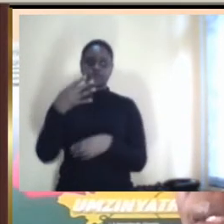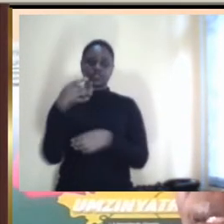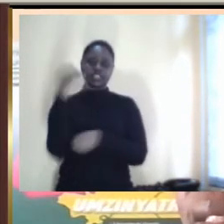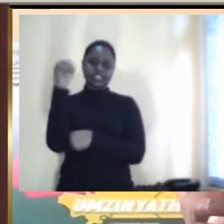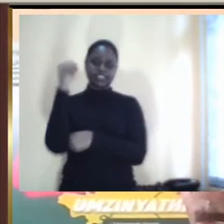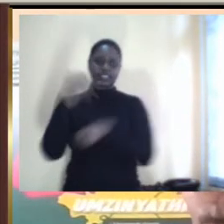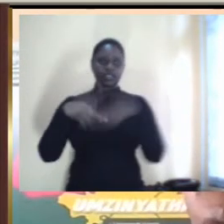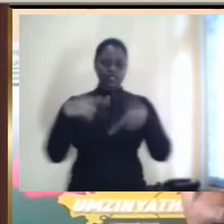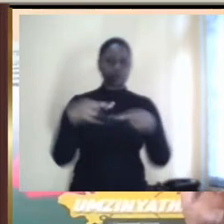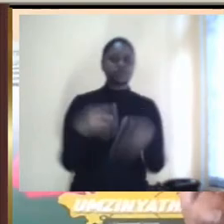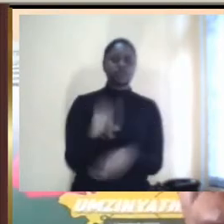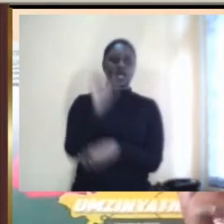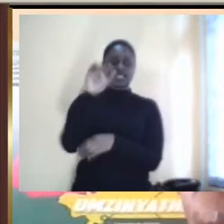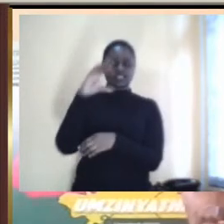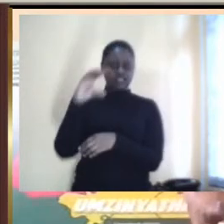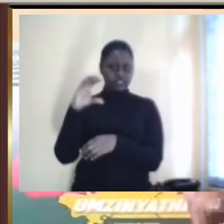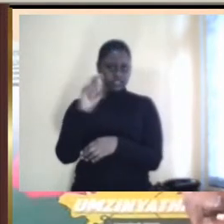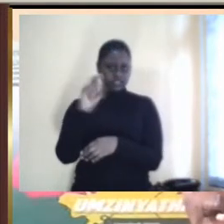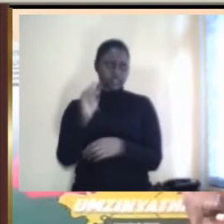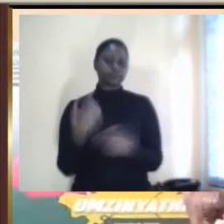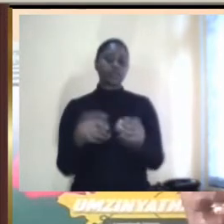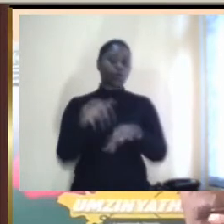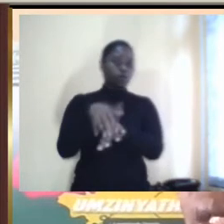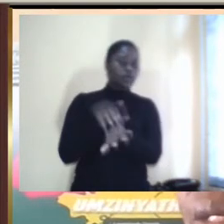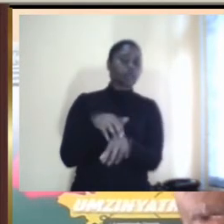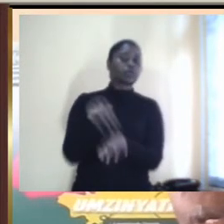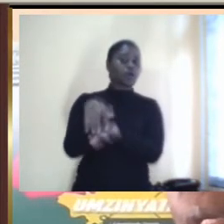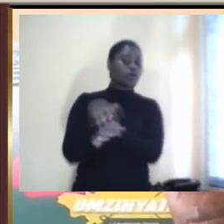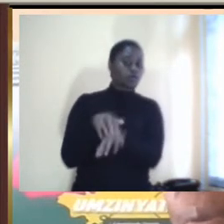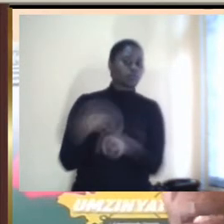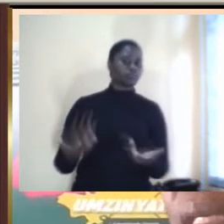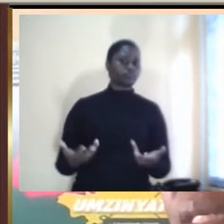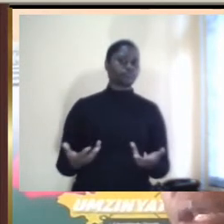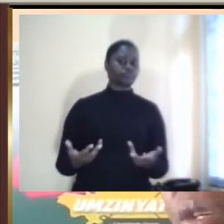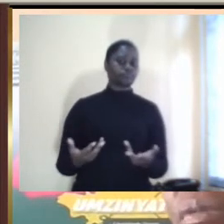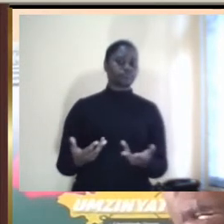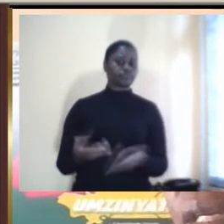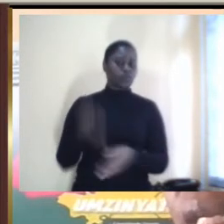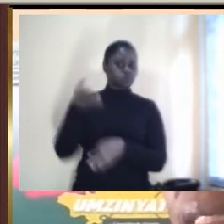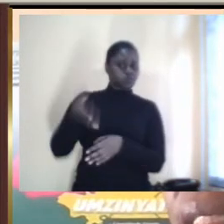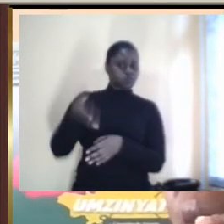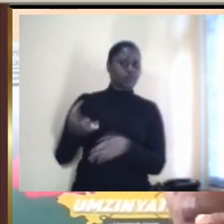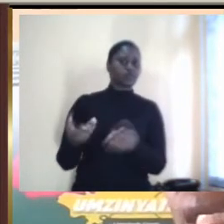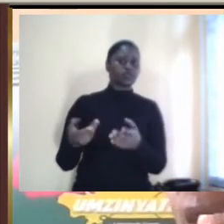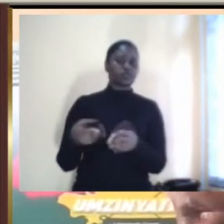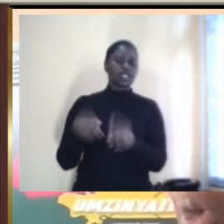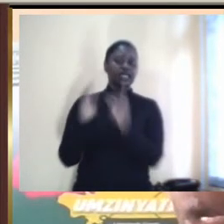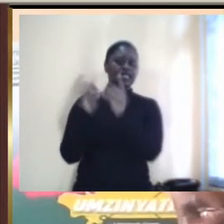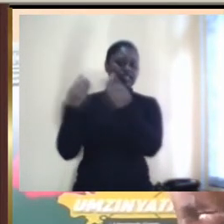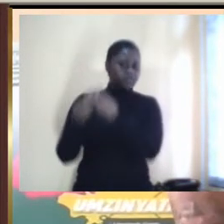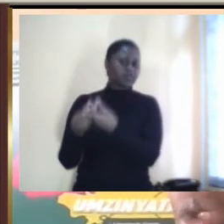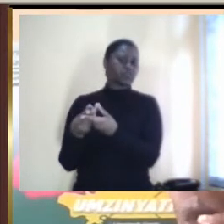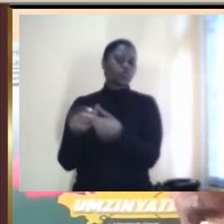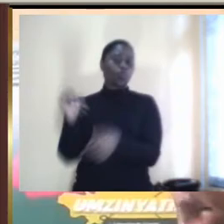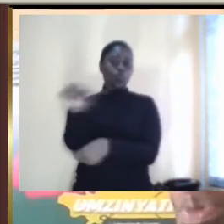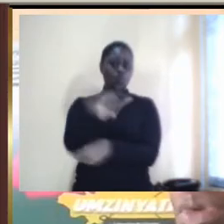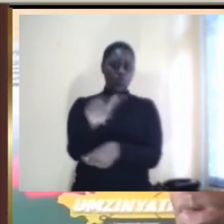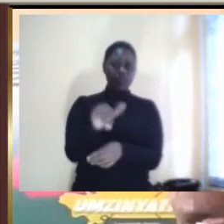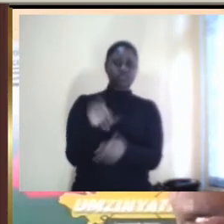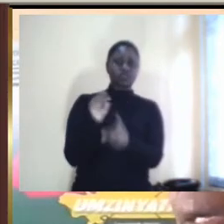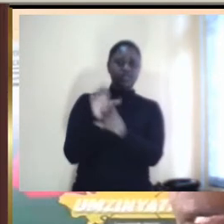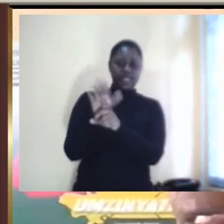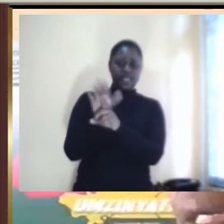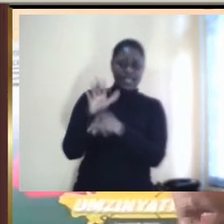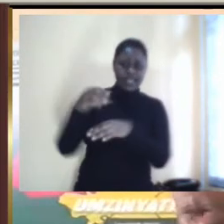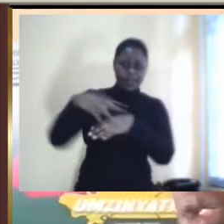of ICT on agriculture. Agriculture is a representative industry in which inputs and